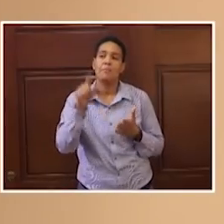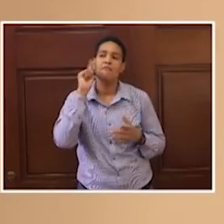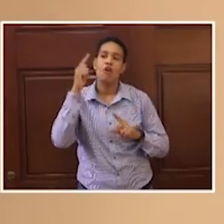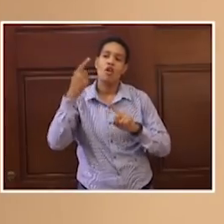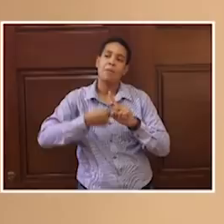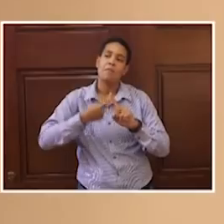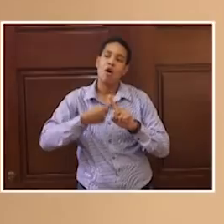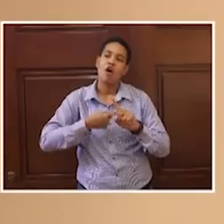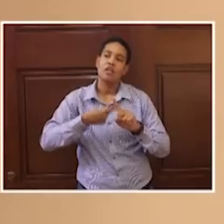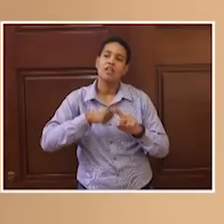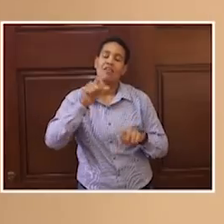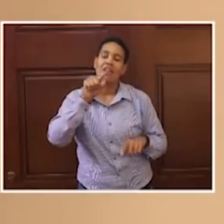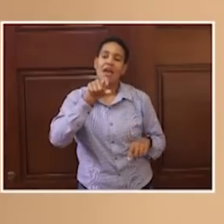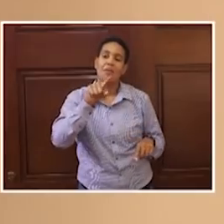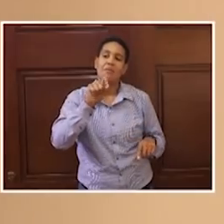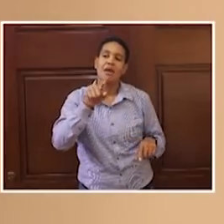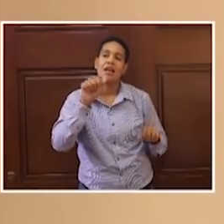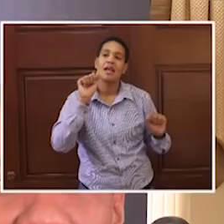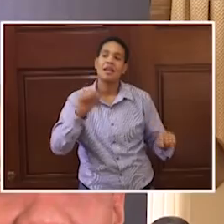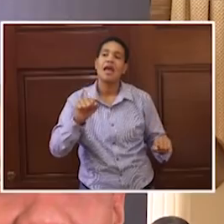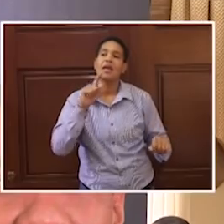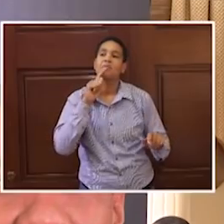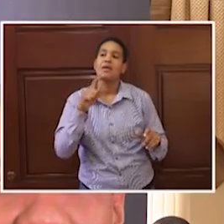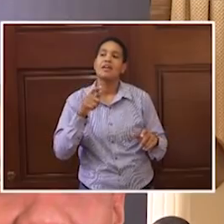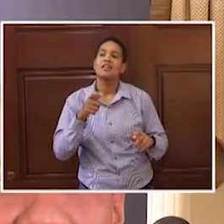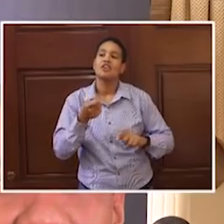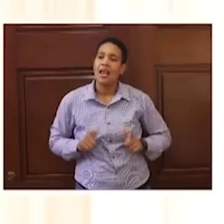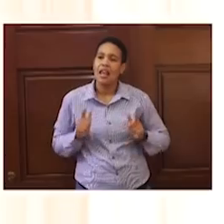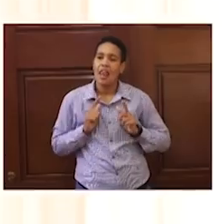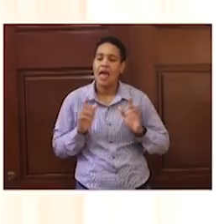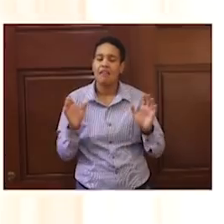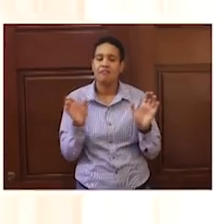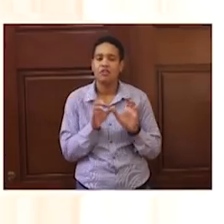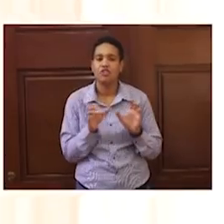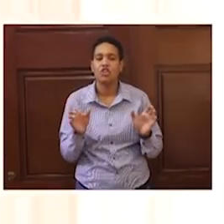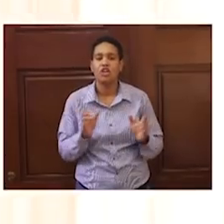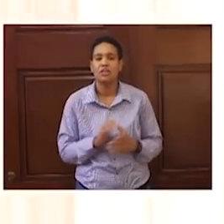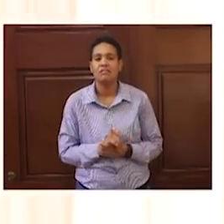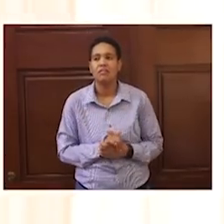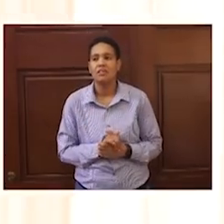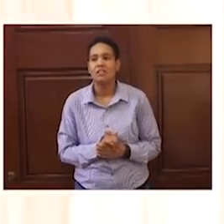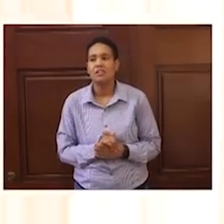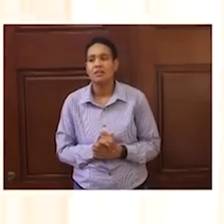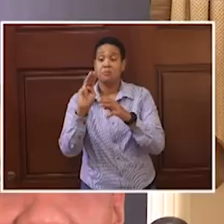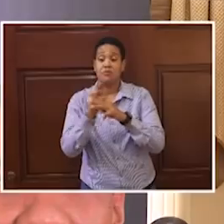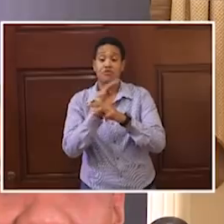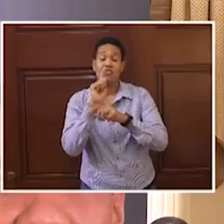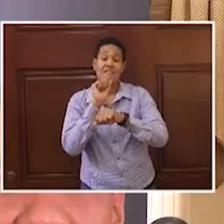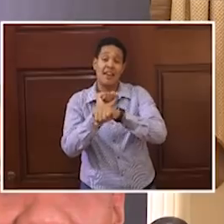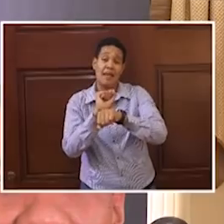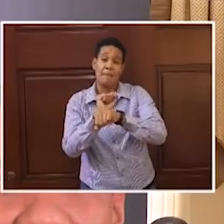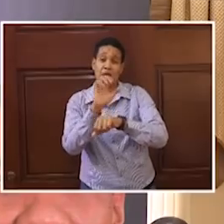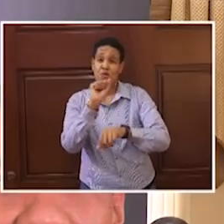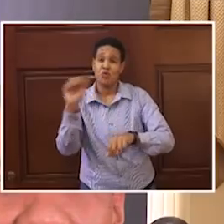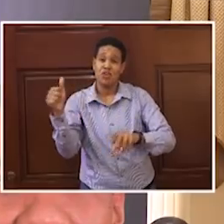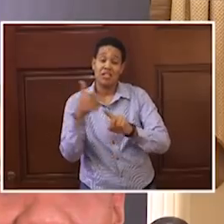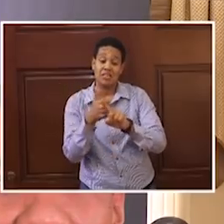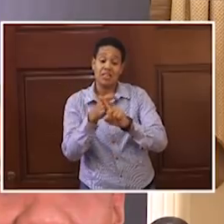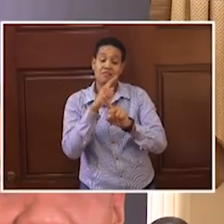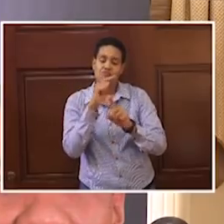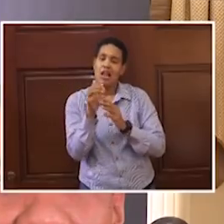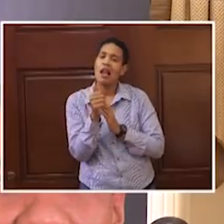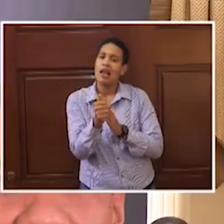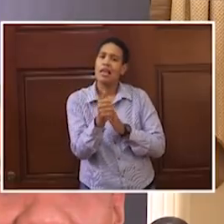month of April can be encashed at once. The Ministry of Labour and Social Security is the lead